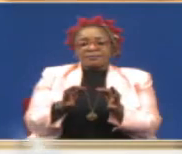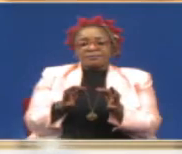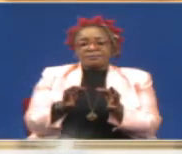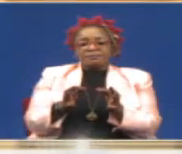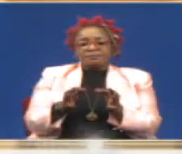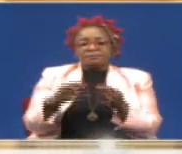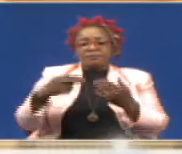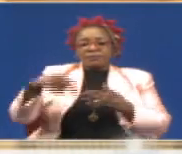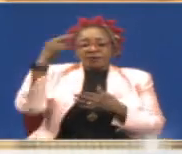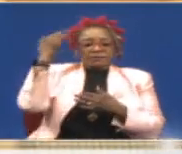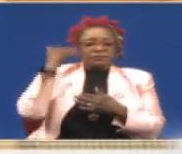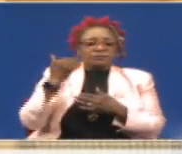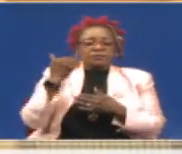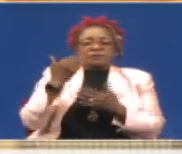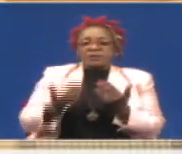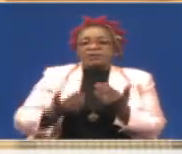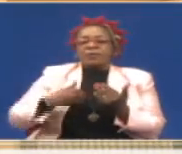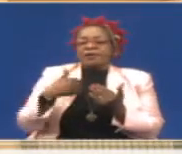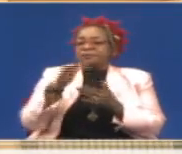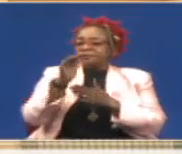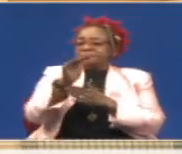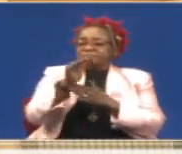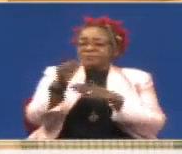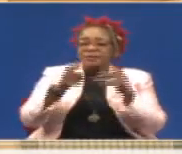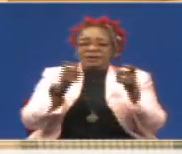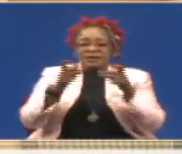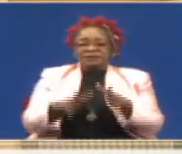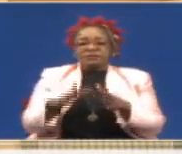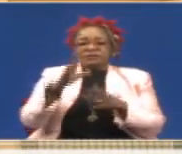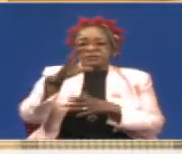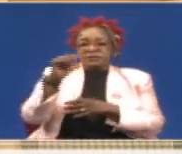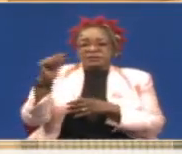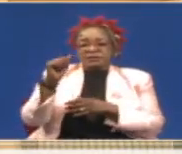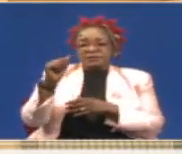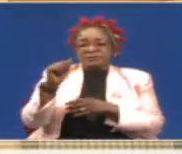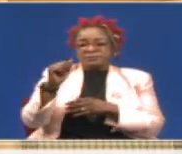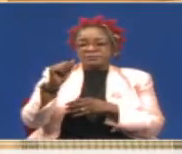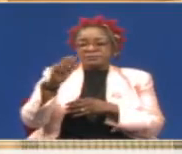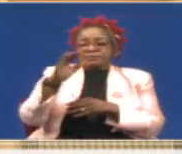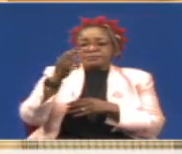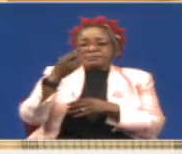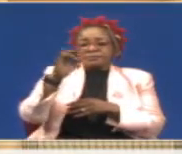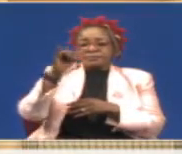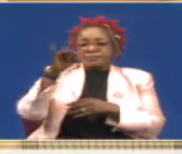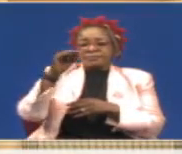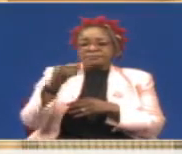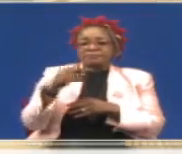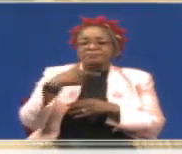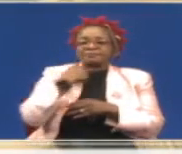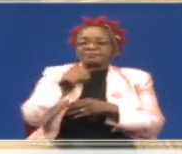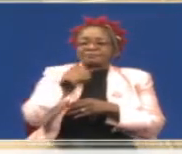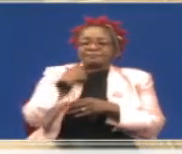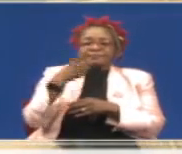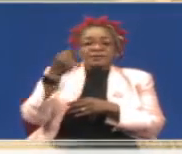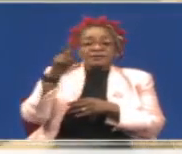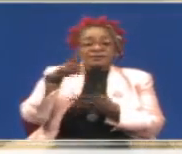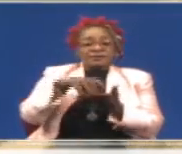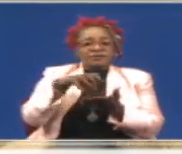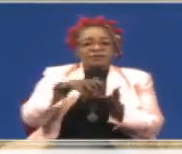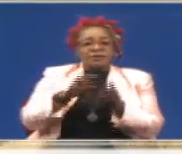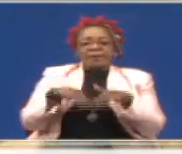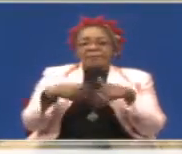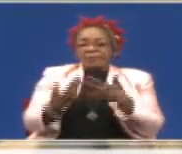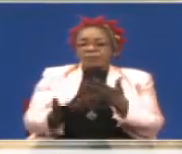High Court has stopped the Director General of Communication Authority Ezra Chiloba from gagging TV stations with regard